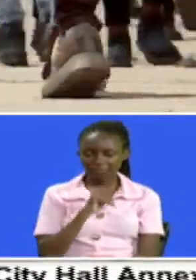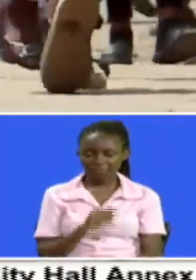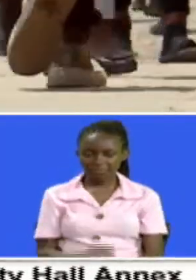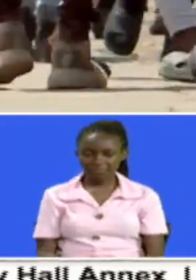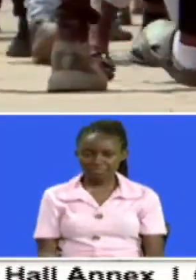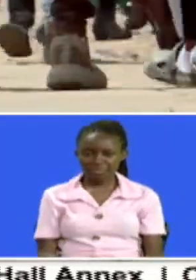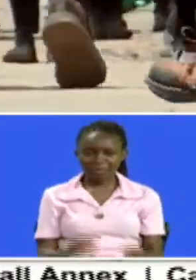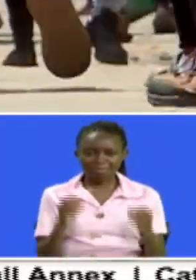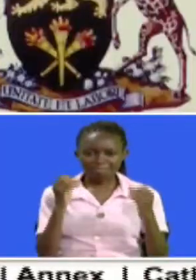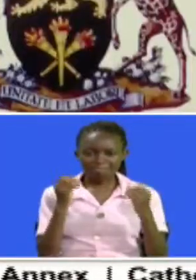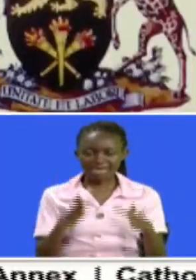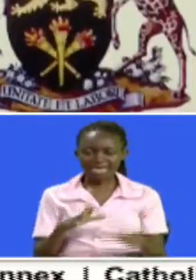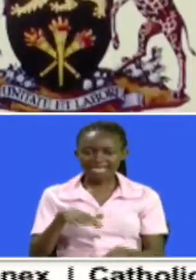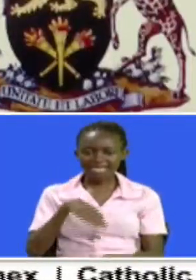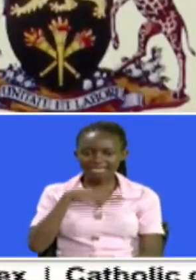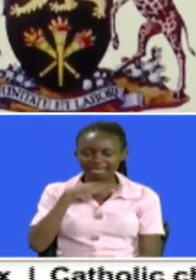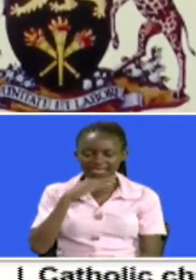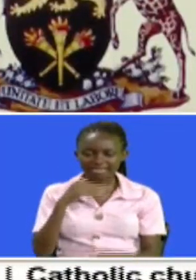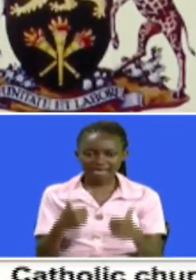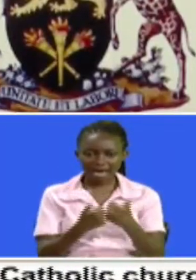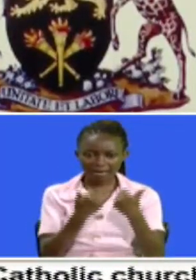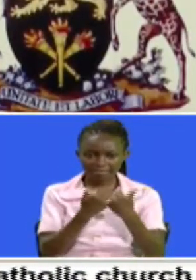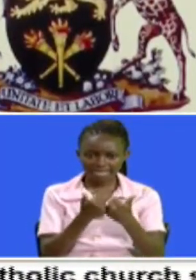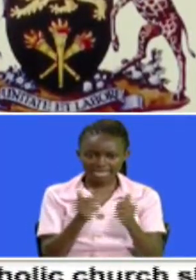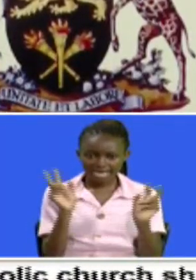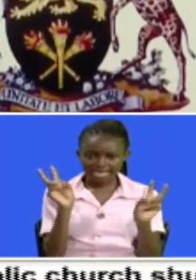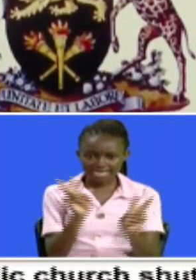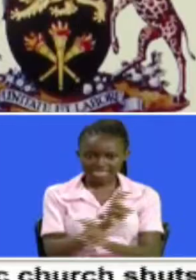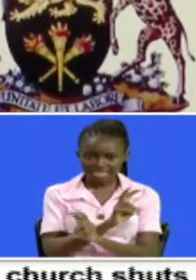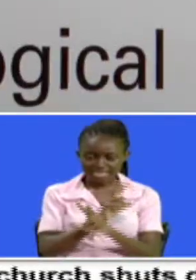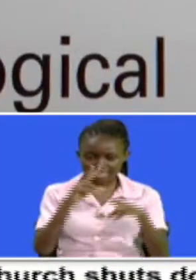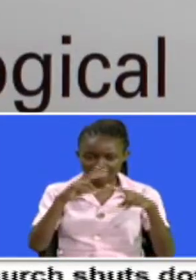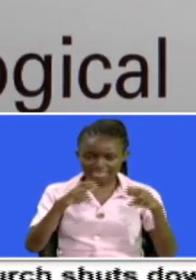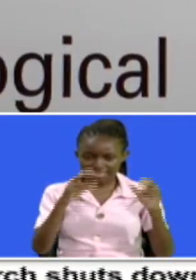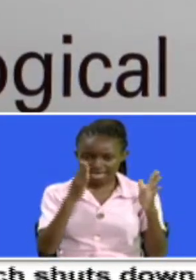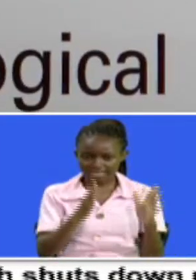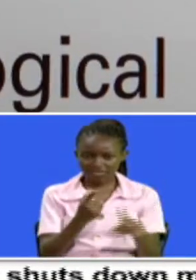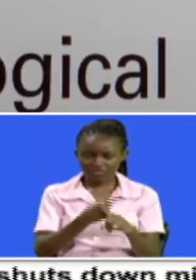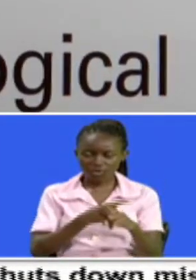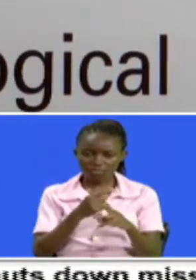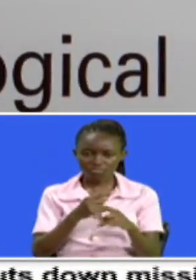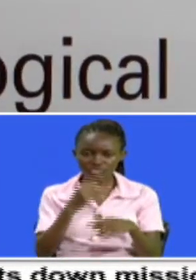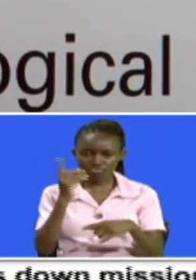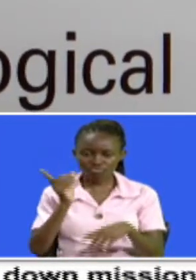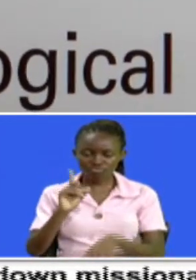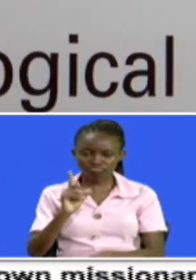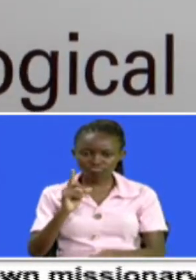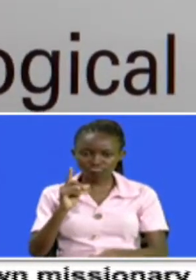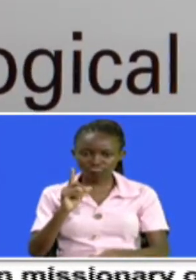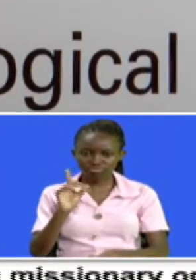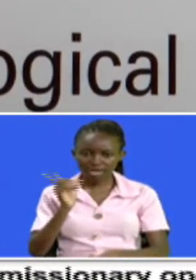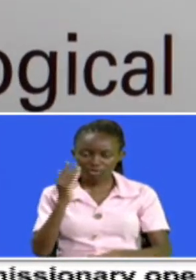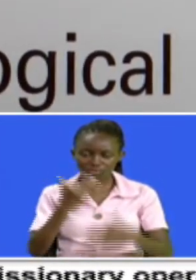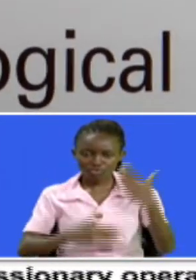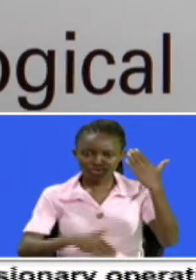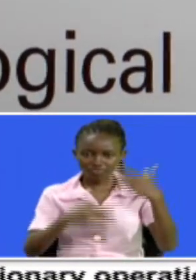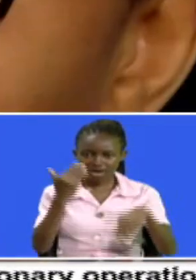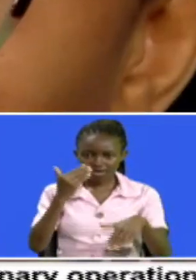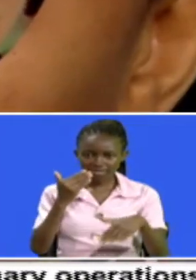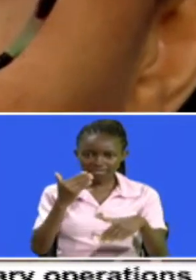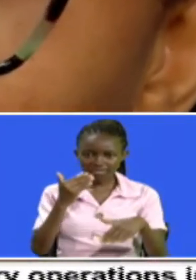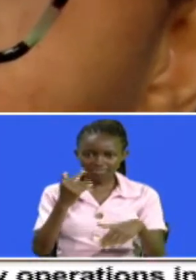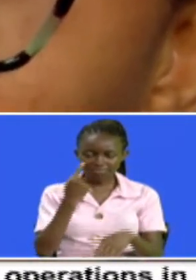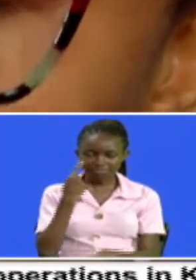according to a recent study by researchers from the University of Nairobi's Center for Epidemiological Modeling and